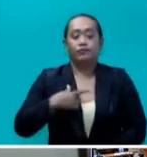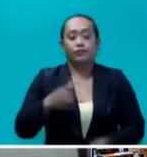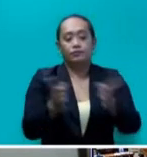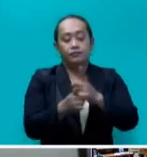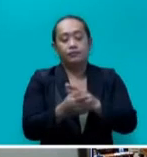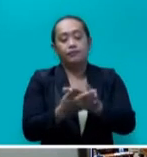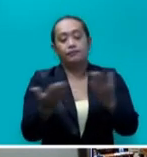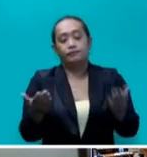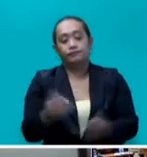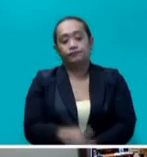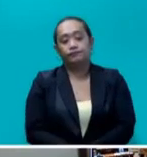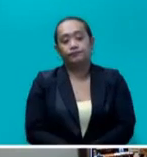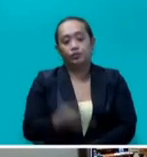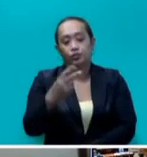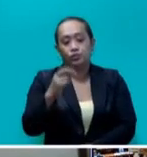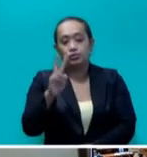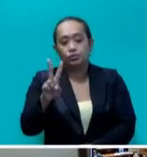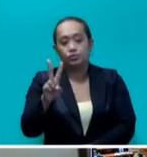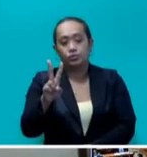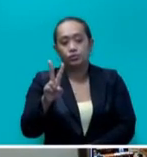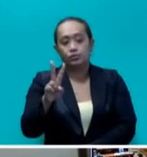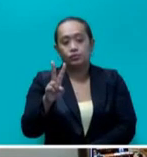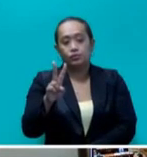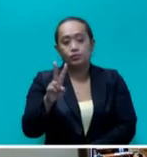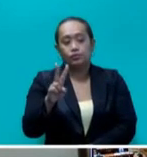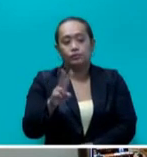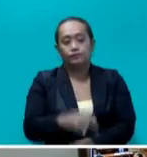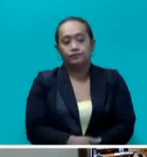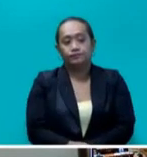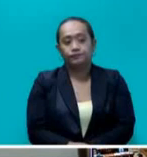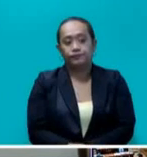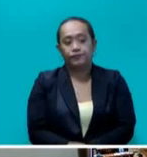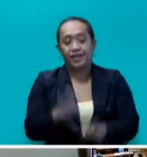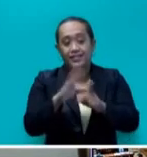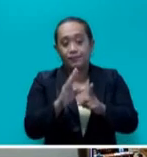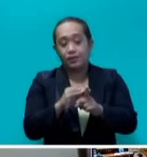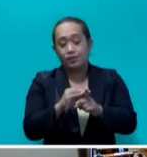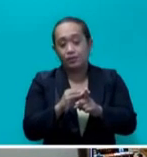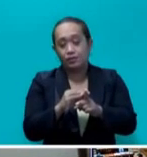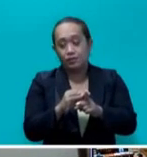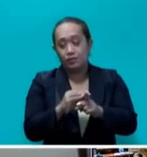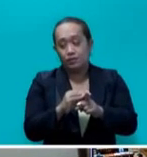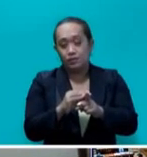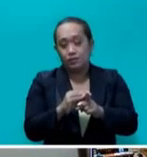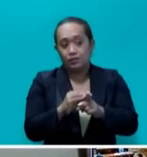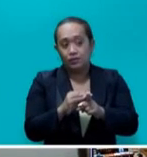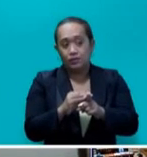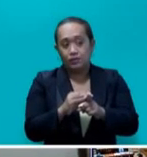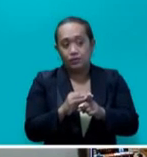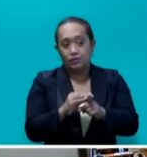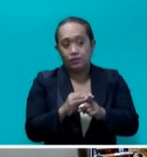in the 2021-2022 budget, Mr. Speaker, sir. For example, this in particular looks at things like